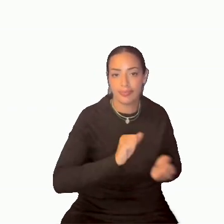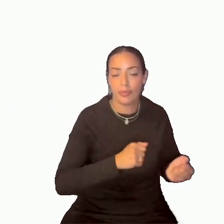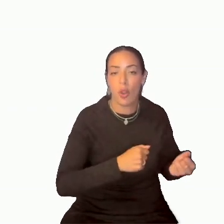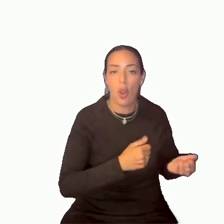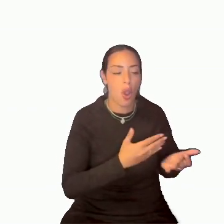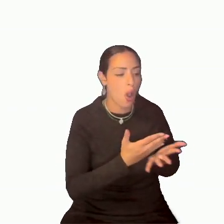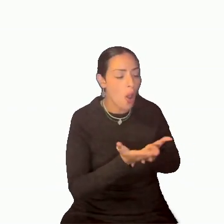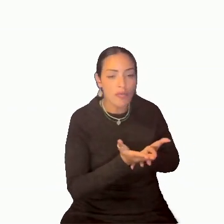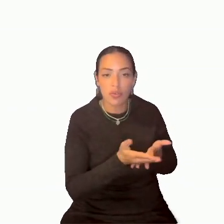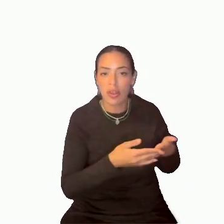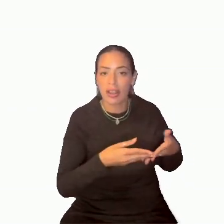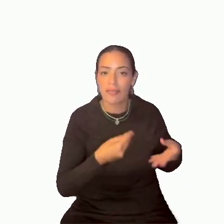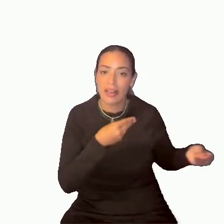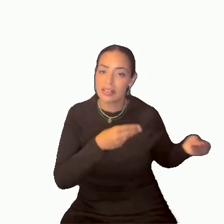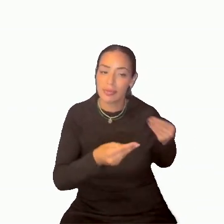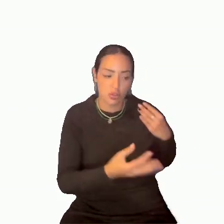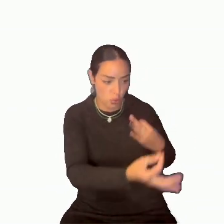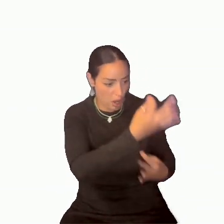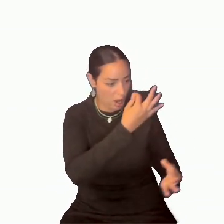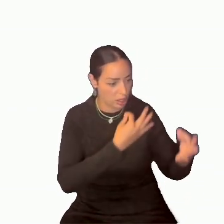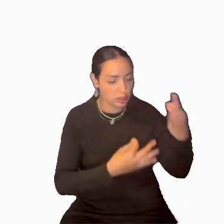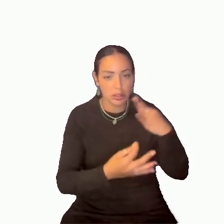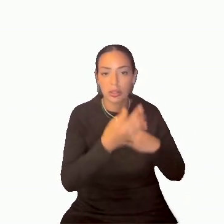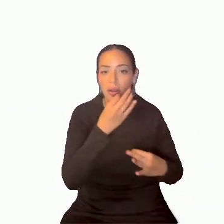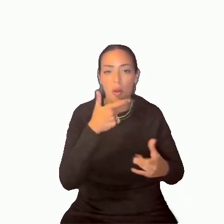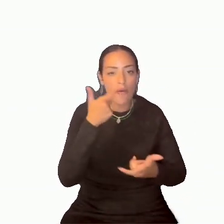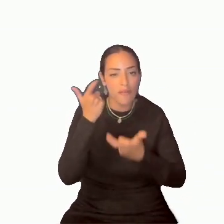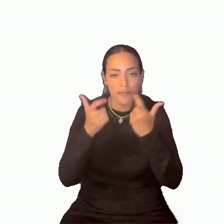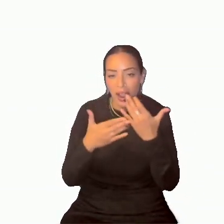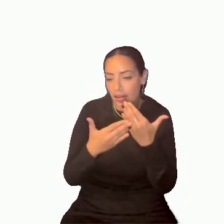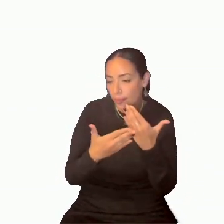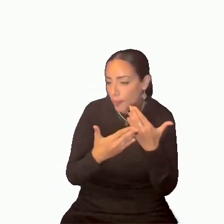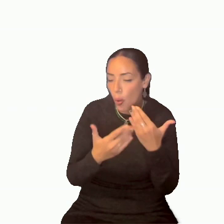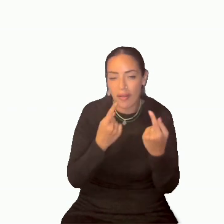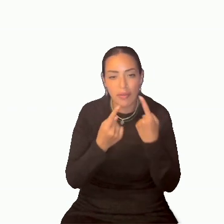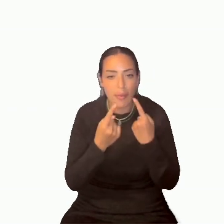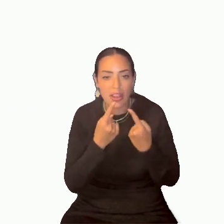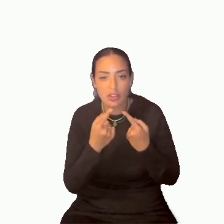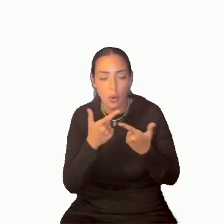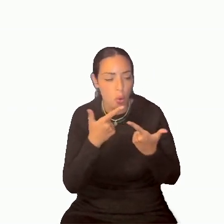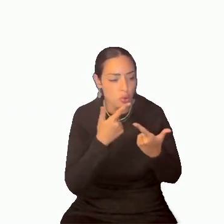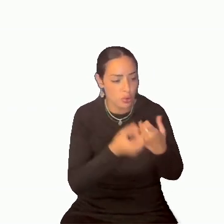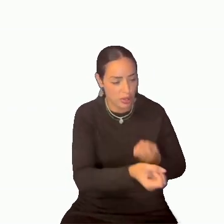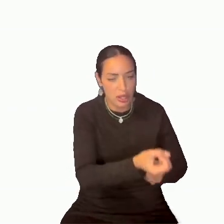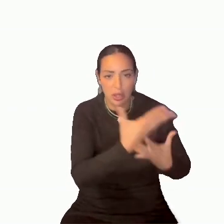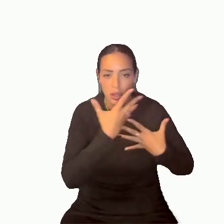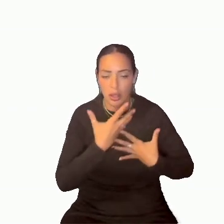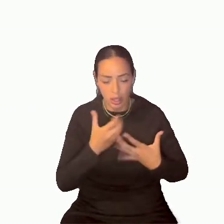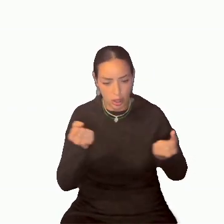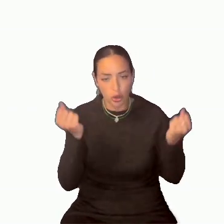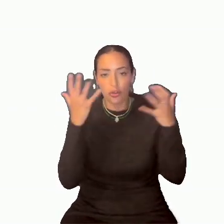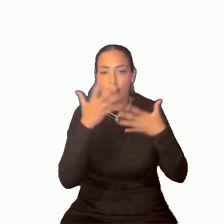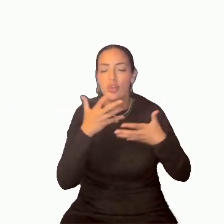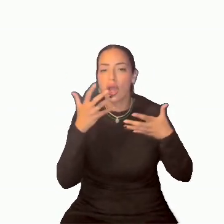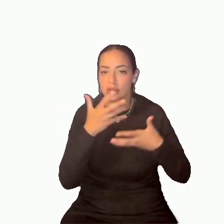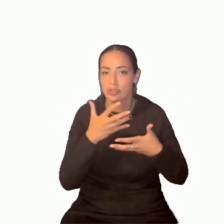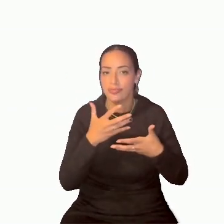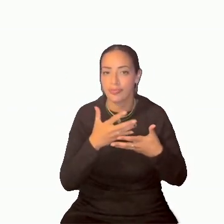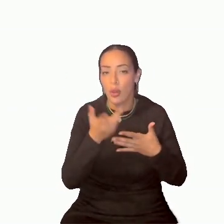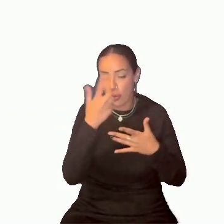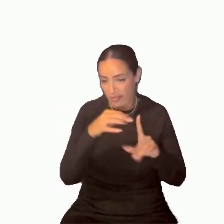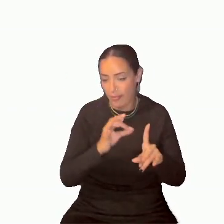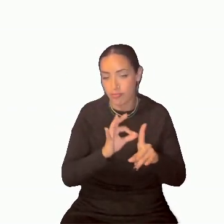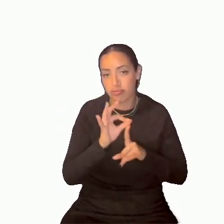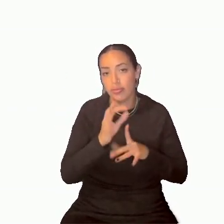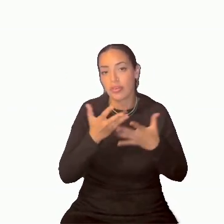Offering avenues to ask questions, seek further information, or to raise concerns. Whilst there have been significant progressions in this area, and